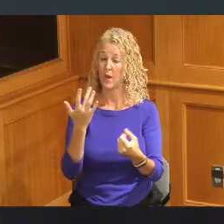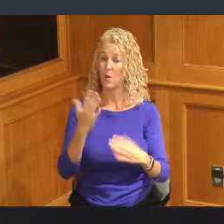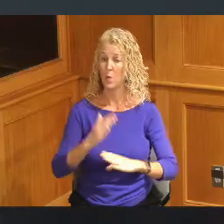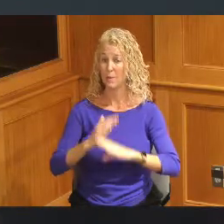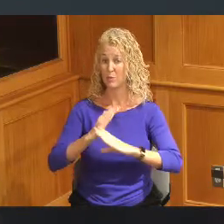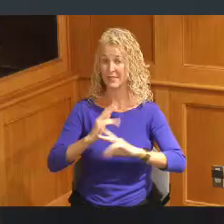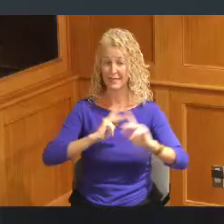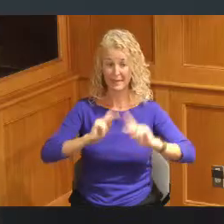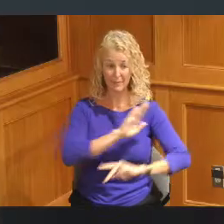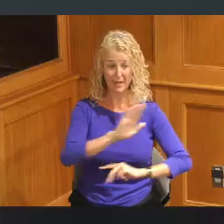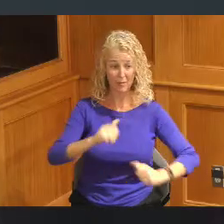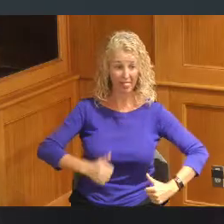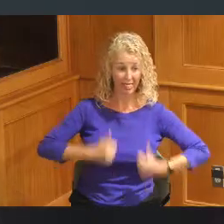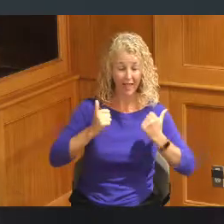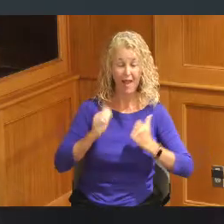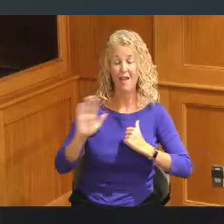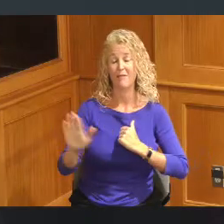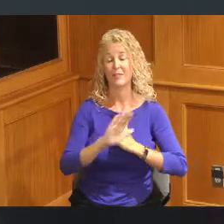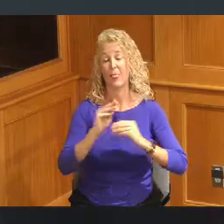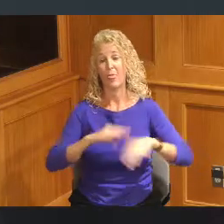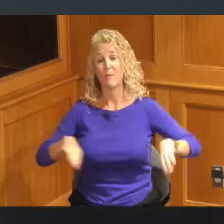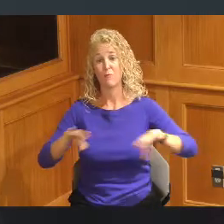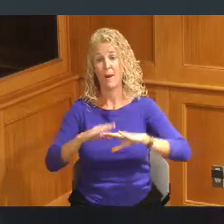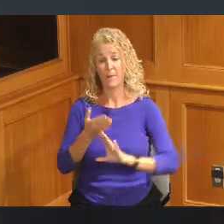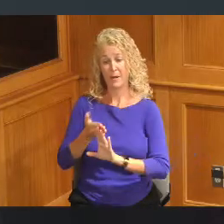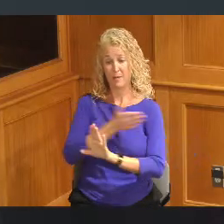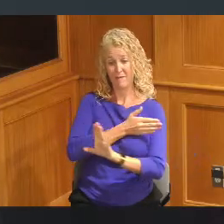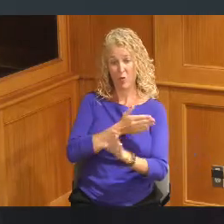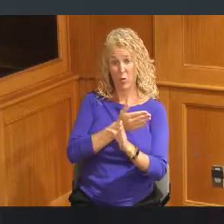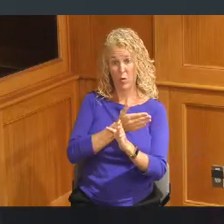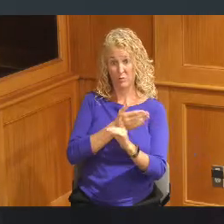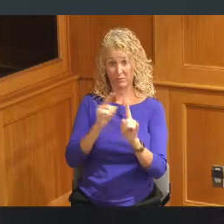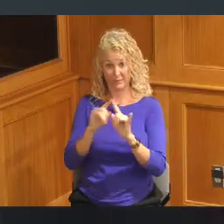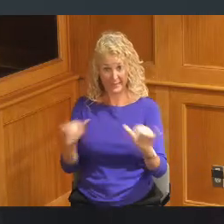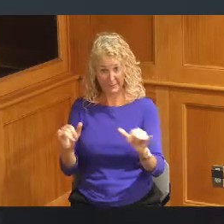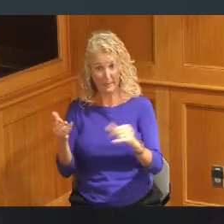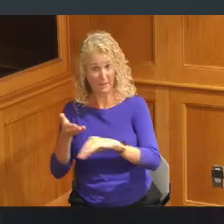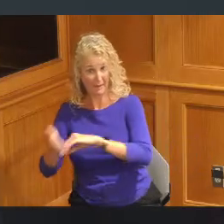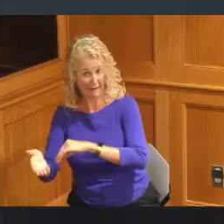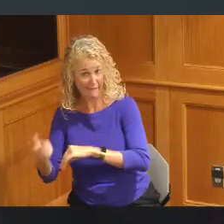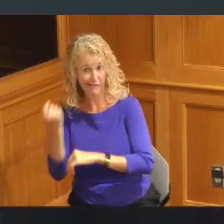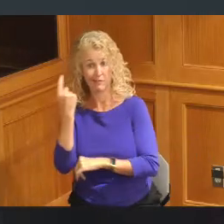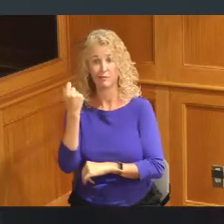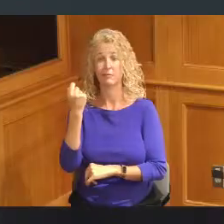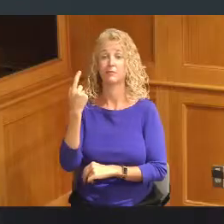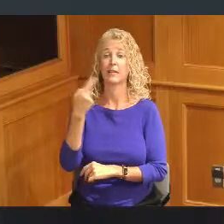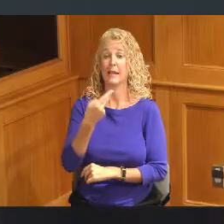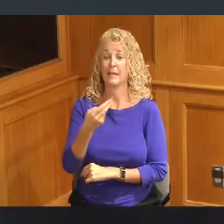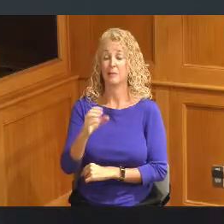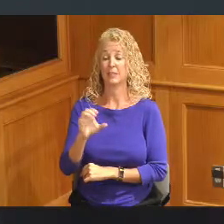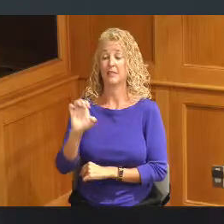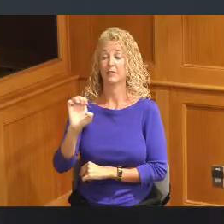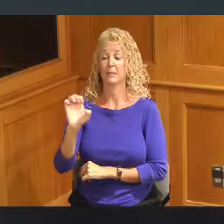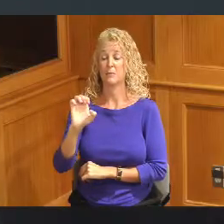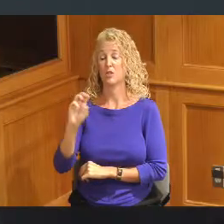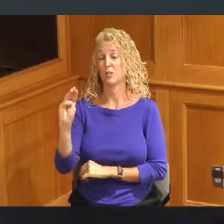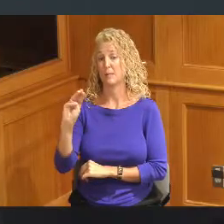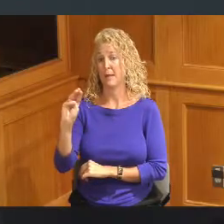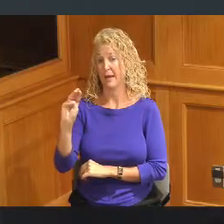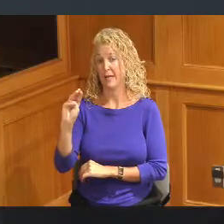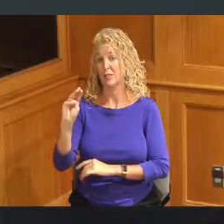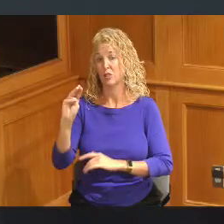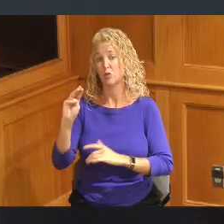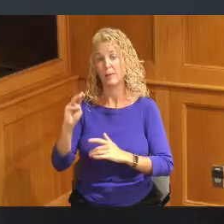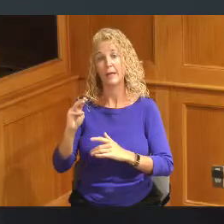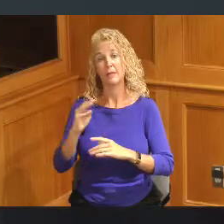and property before, during, and after disasters. And whereas the Hamilton County Emergency Management and Homeland Security Agency